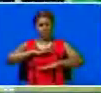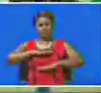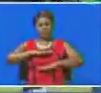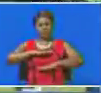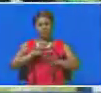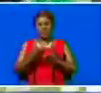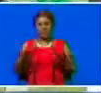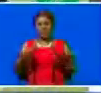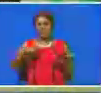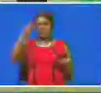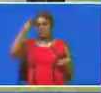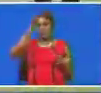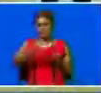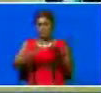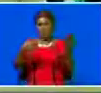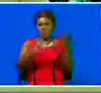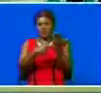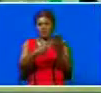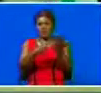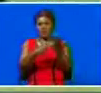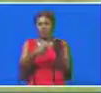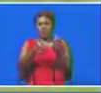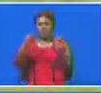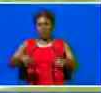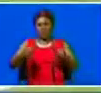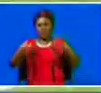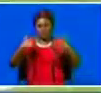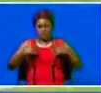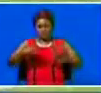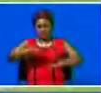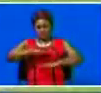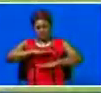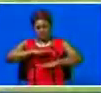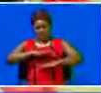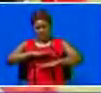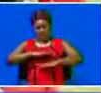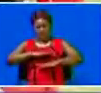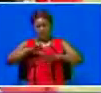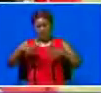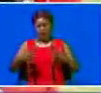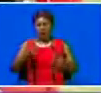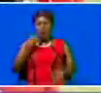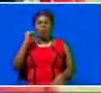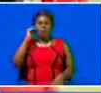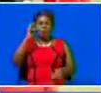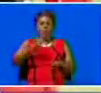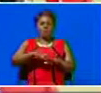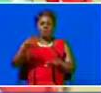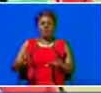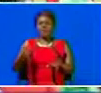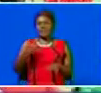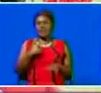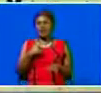that we believe the technical qualities and the ability of the players is sufficient enough in terms of the home advantage that we want